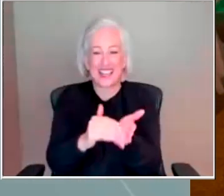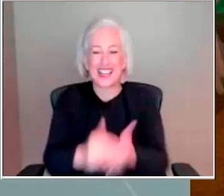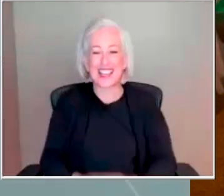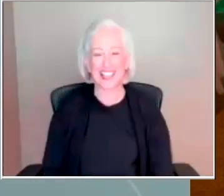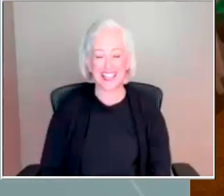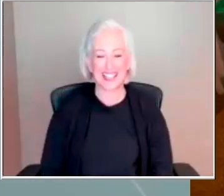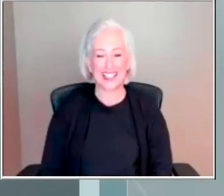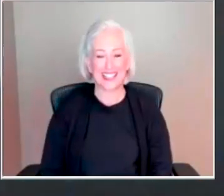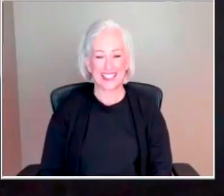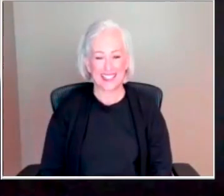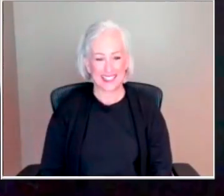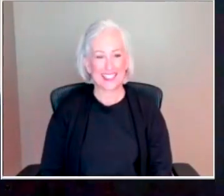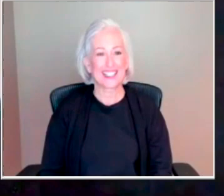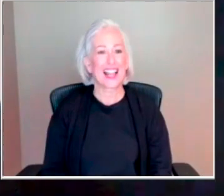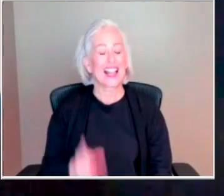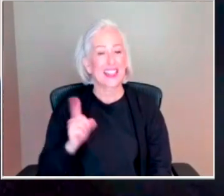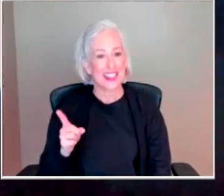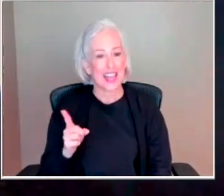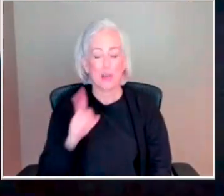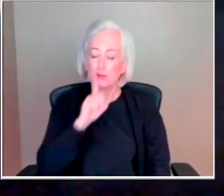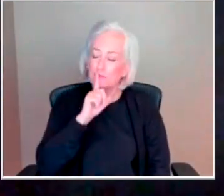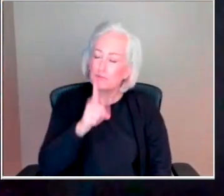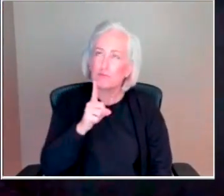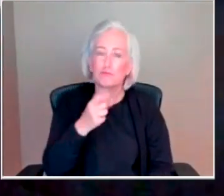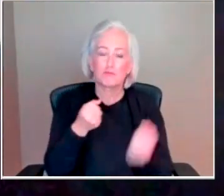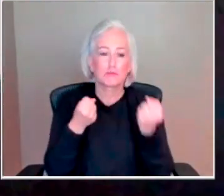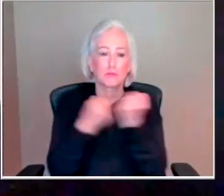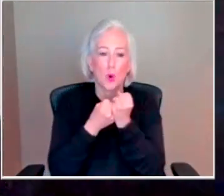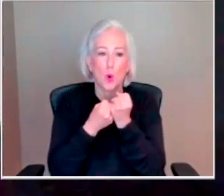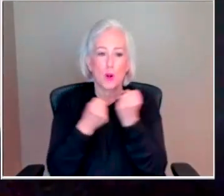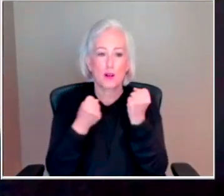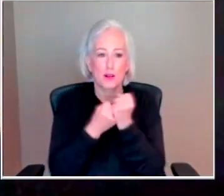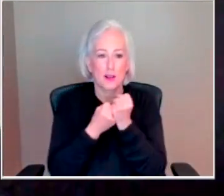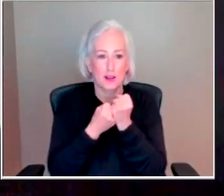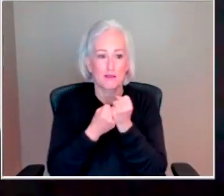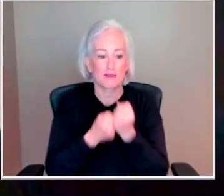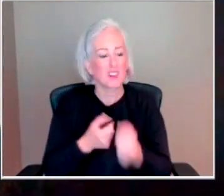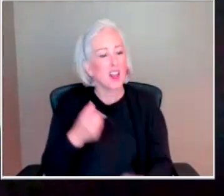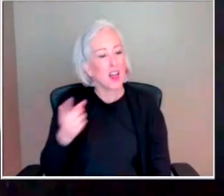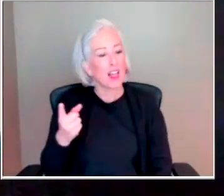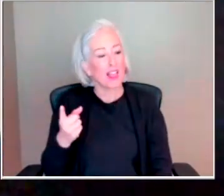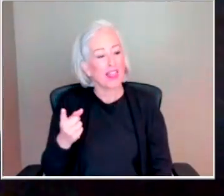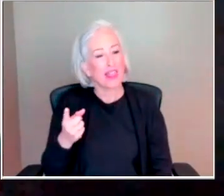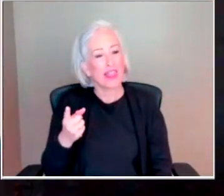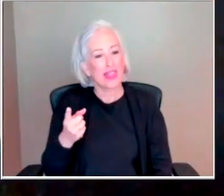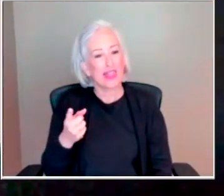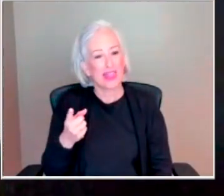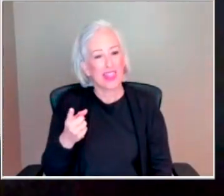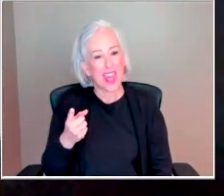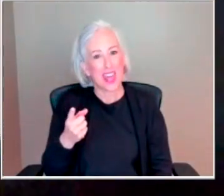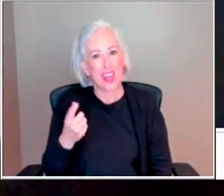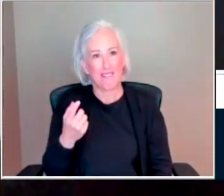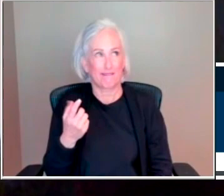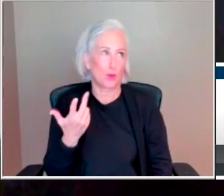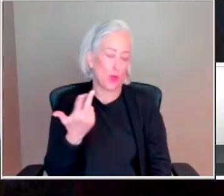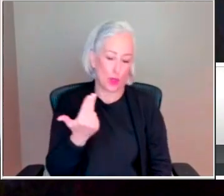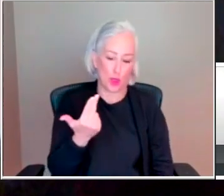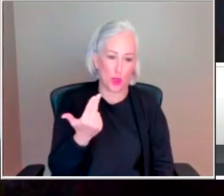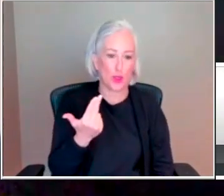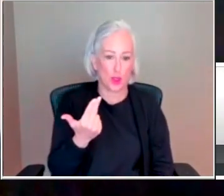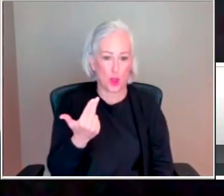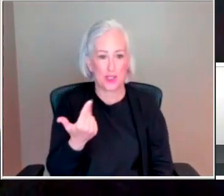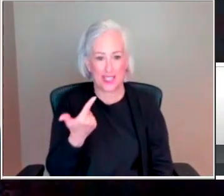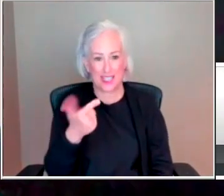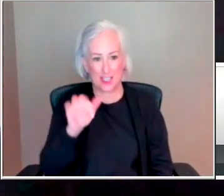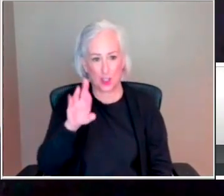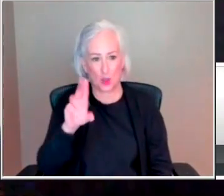Well, they were very supportive. It took its toll on them. I have 13 and some honorary